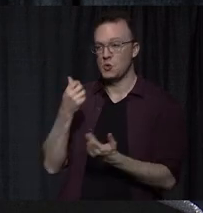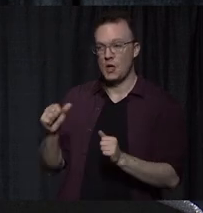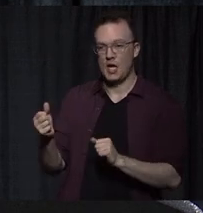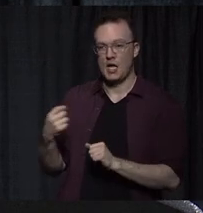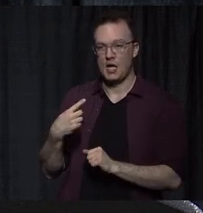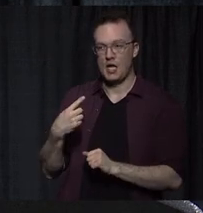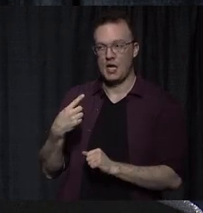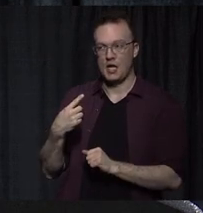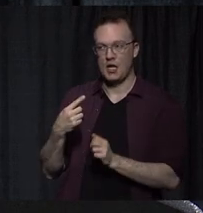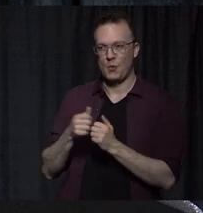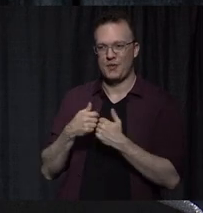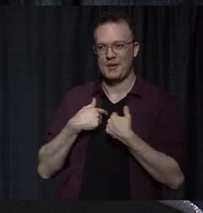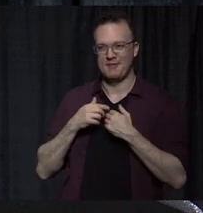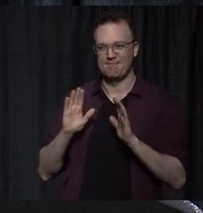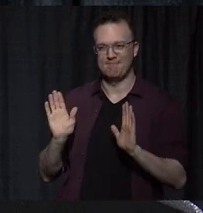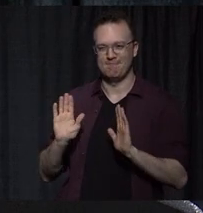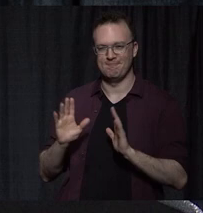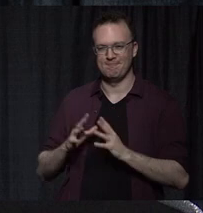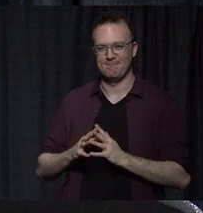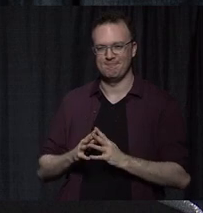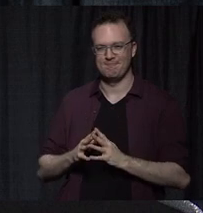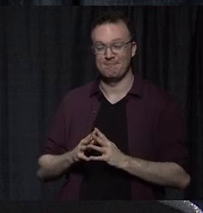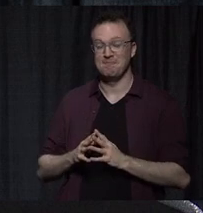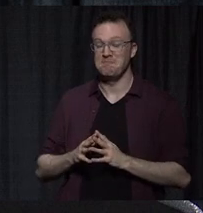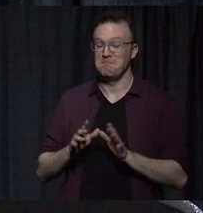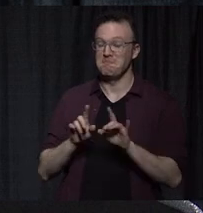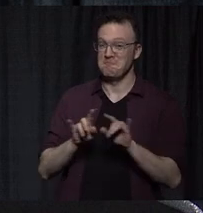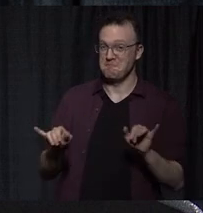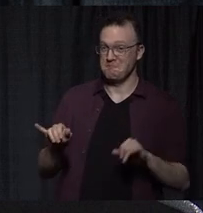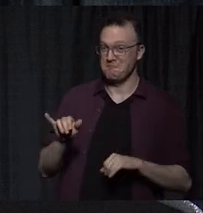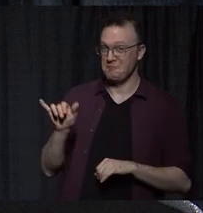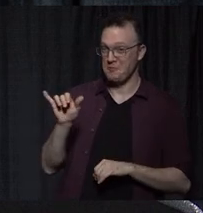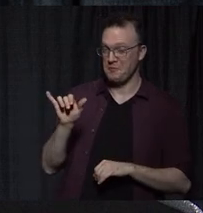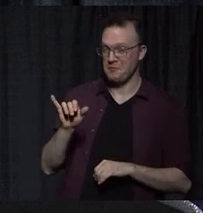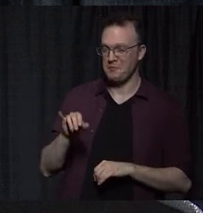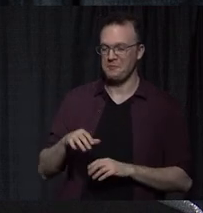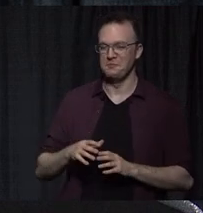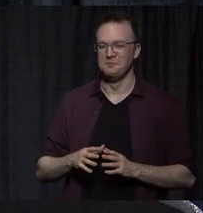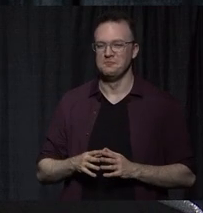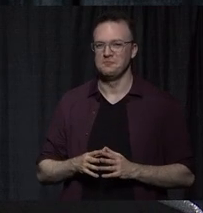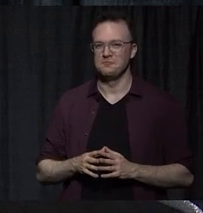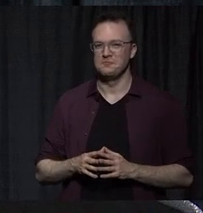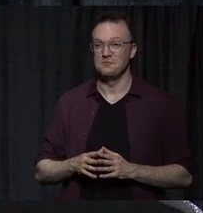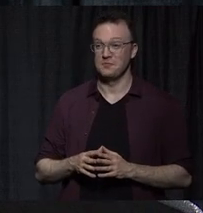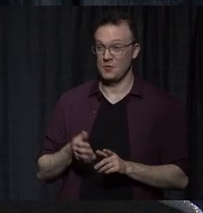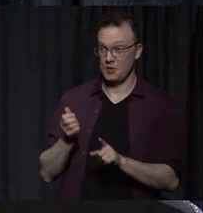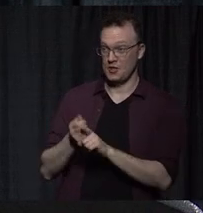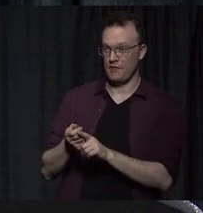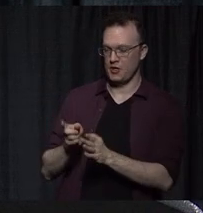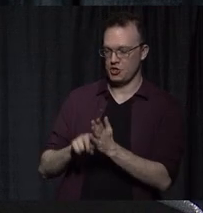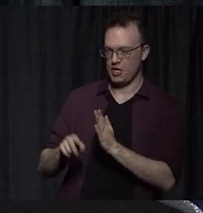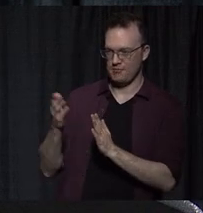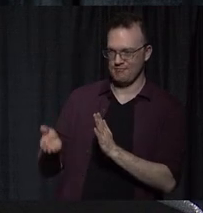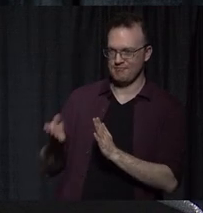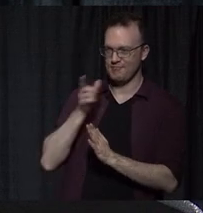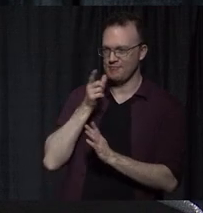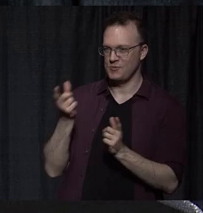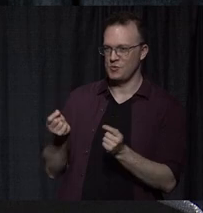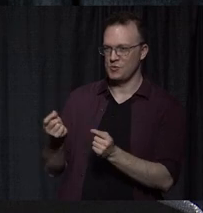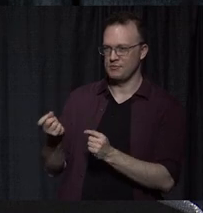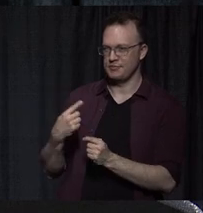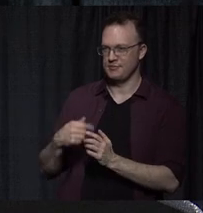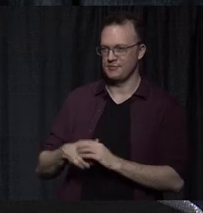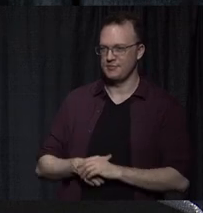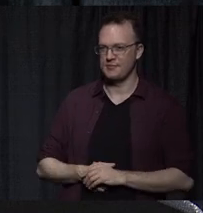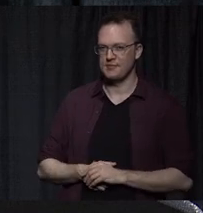me, right? But also check yourself.